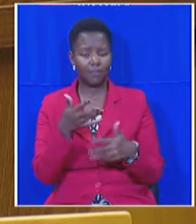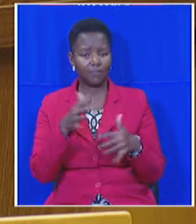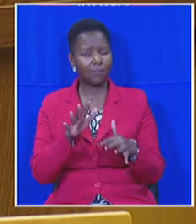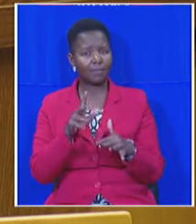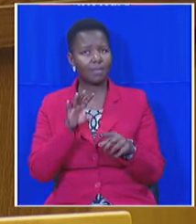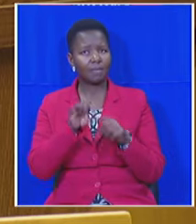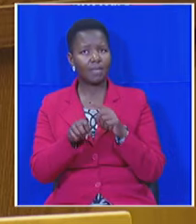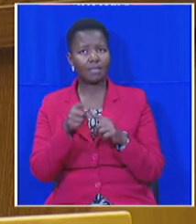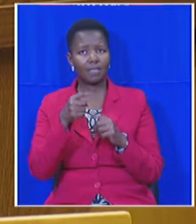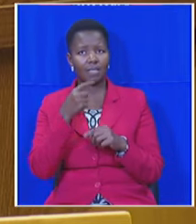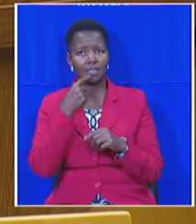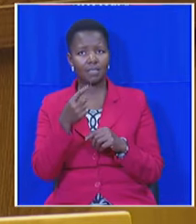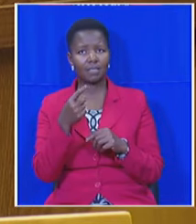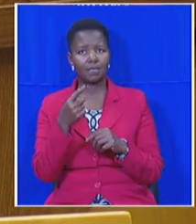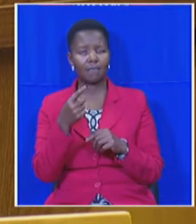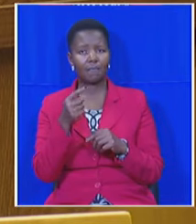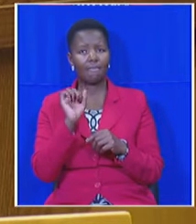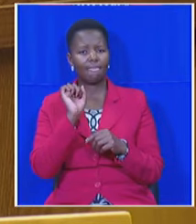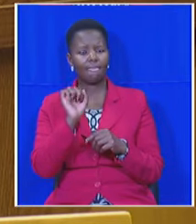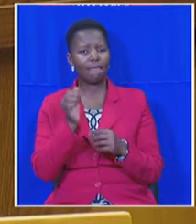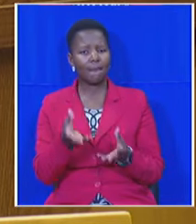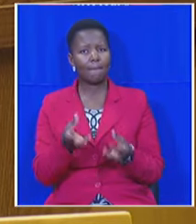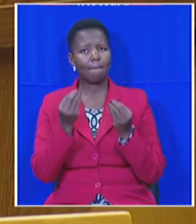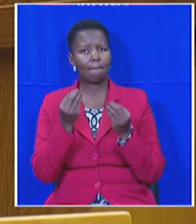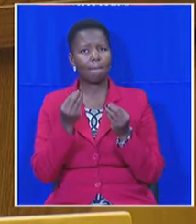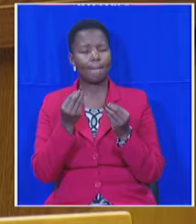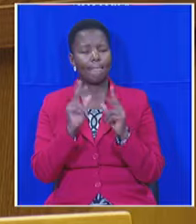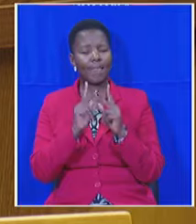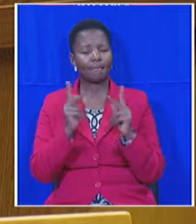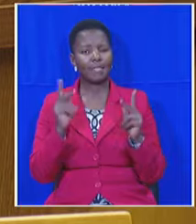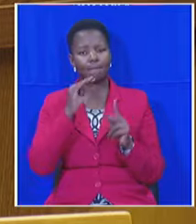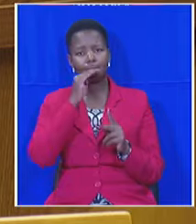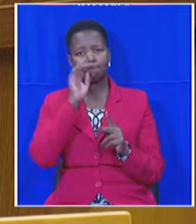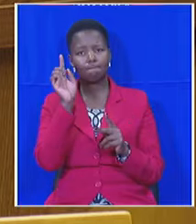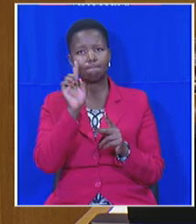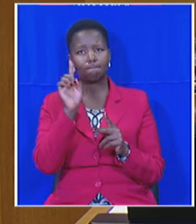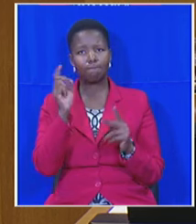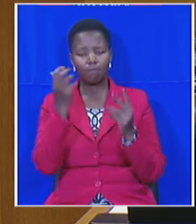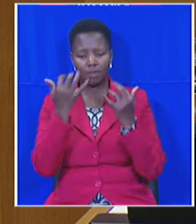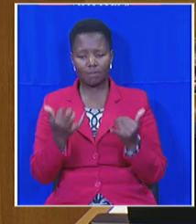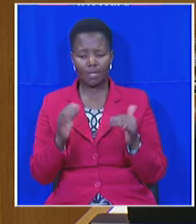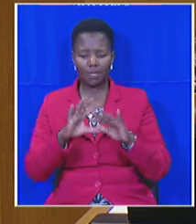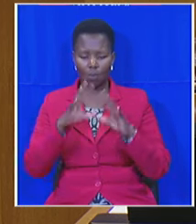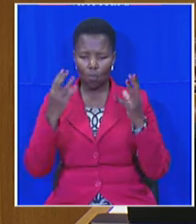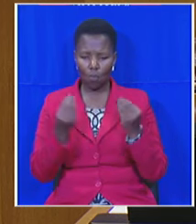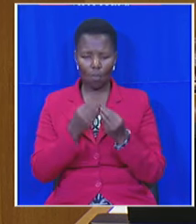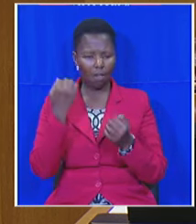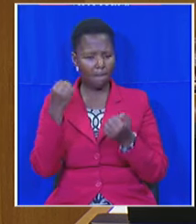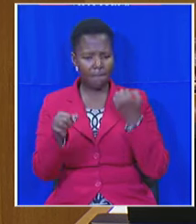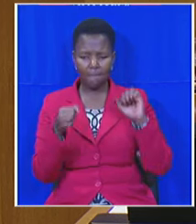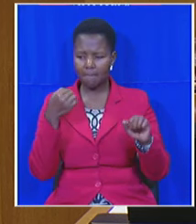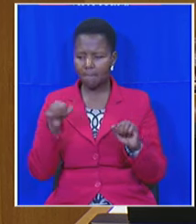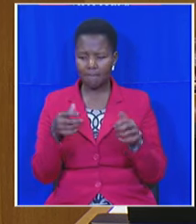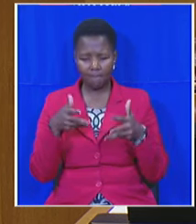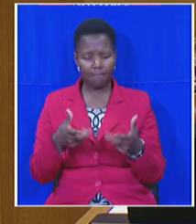a bigger virus. The virus of them, the virus is the opposing of all budgets, something that they've never done it before.